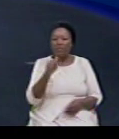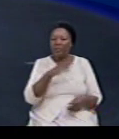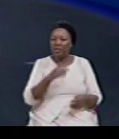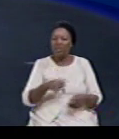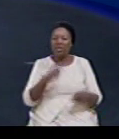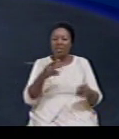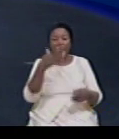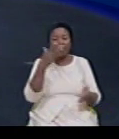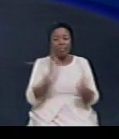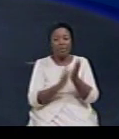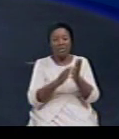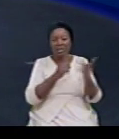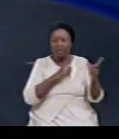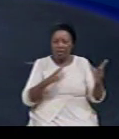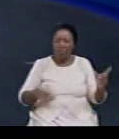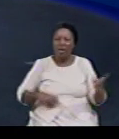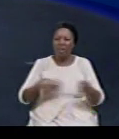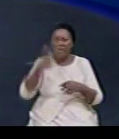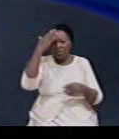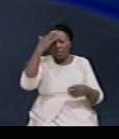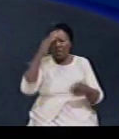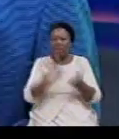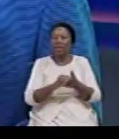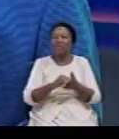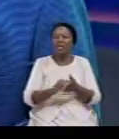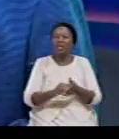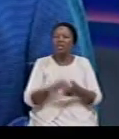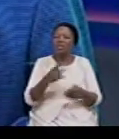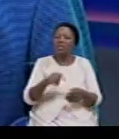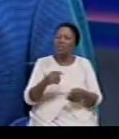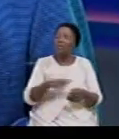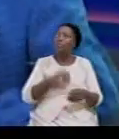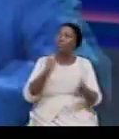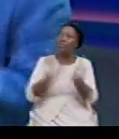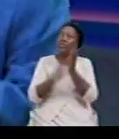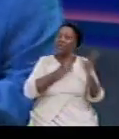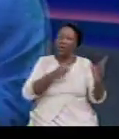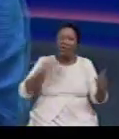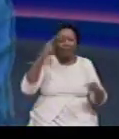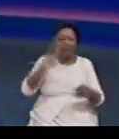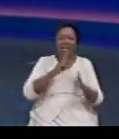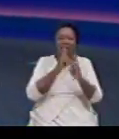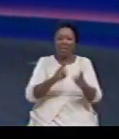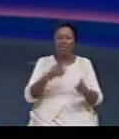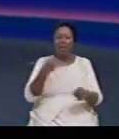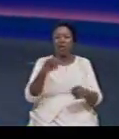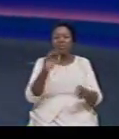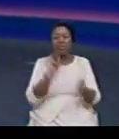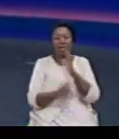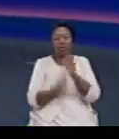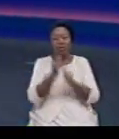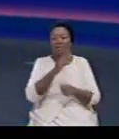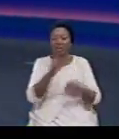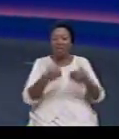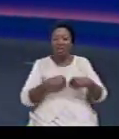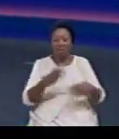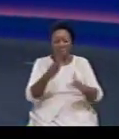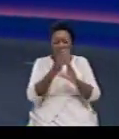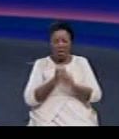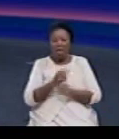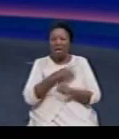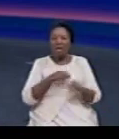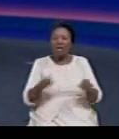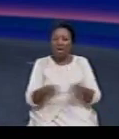the name of the Lord. And he praised him for the answer that they had not seen. And as we come today and